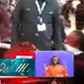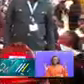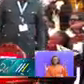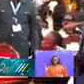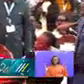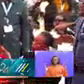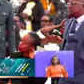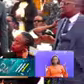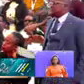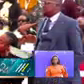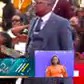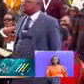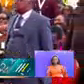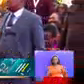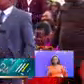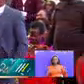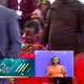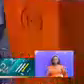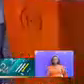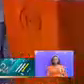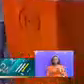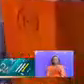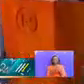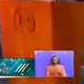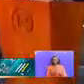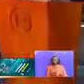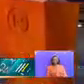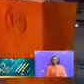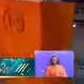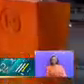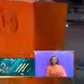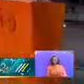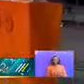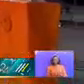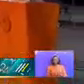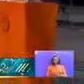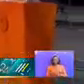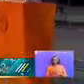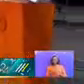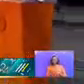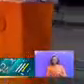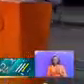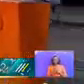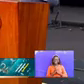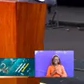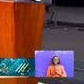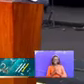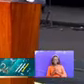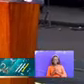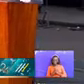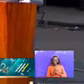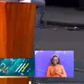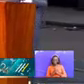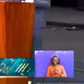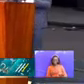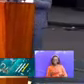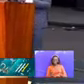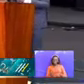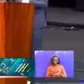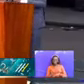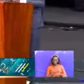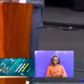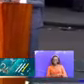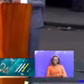Hallelujah let me show you something then we'll pray just one minute this is what is happening just sit down one